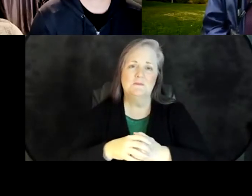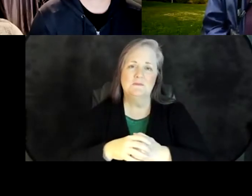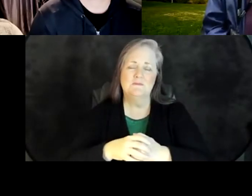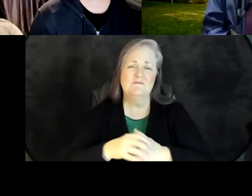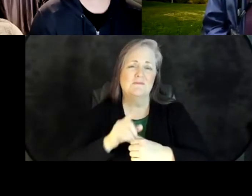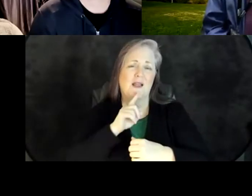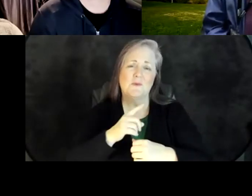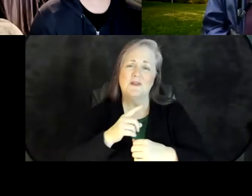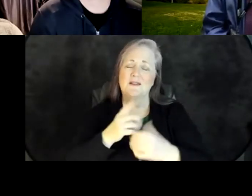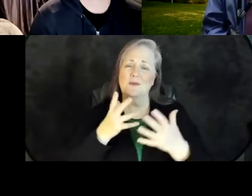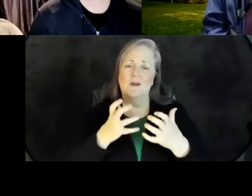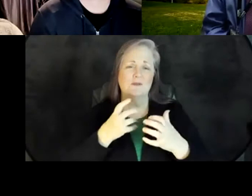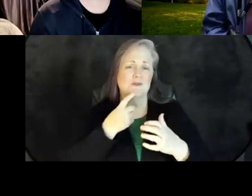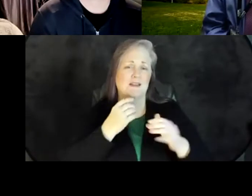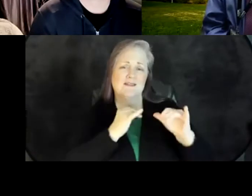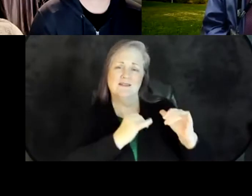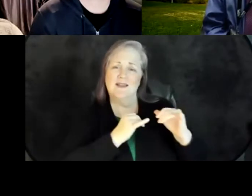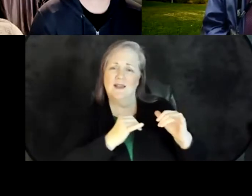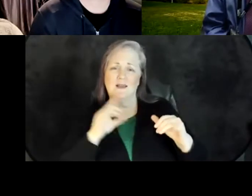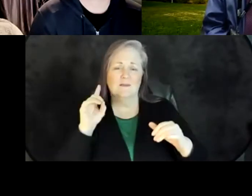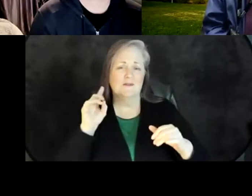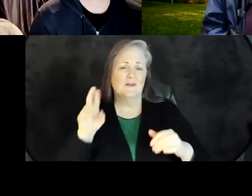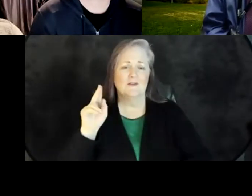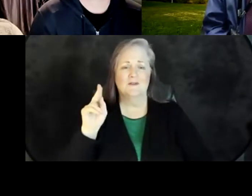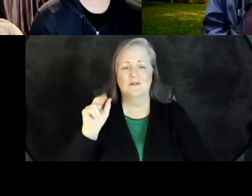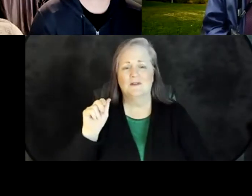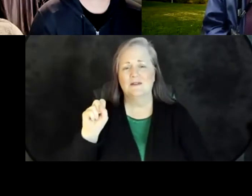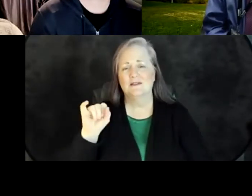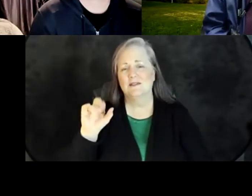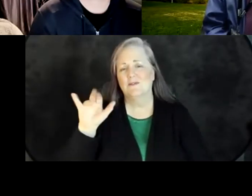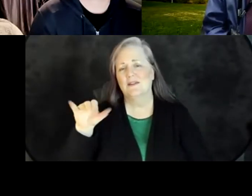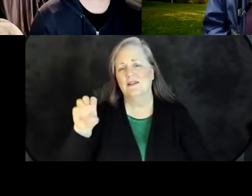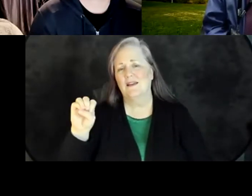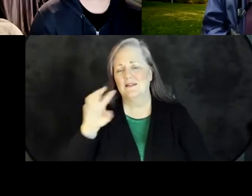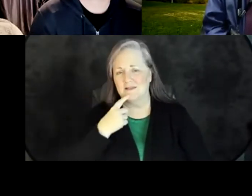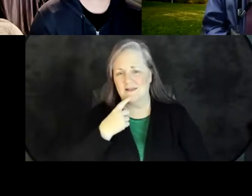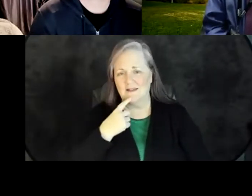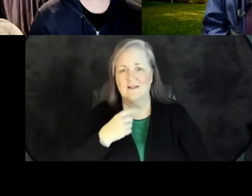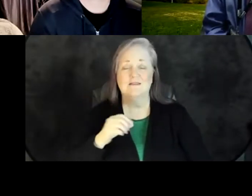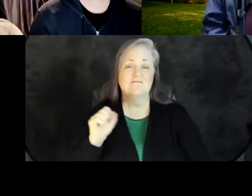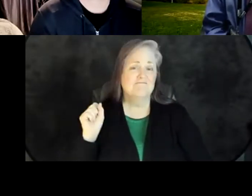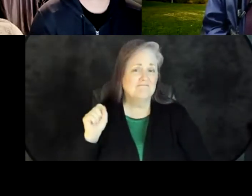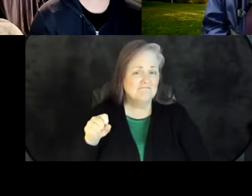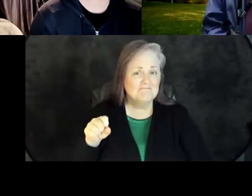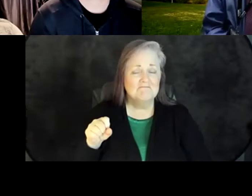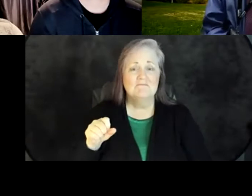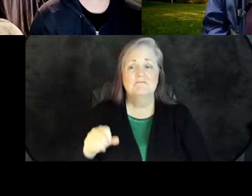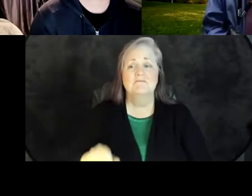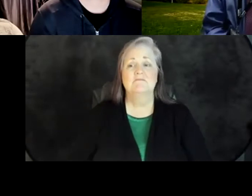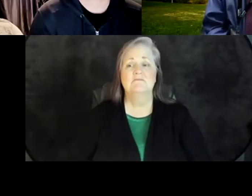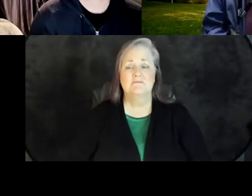like to echo what Dr. Kasirye pointed out. I think we are